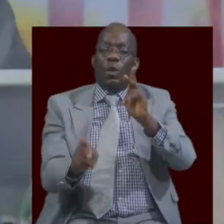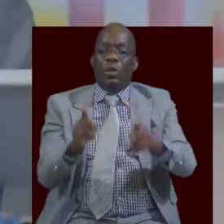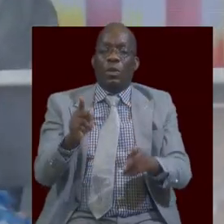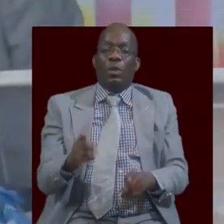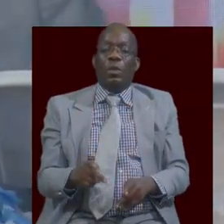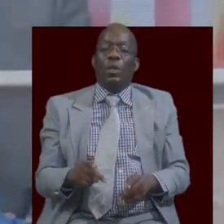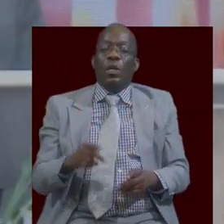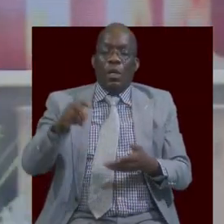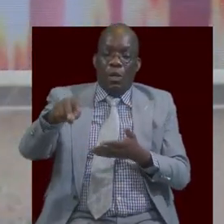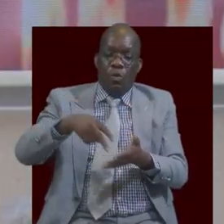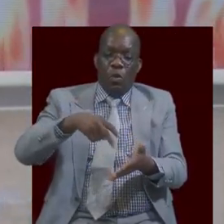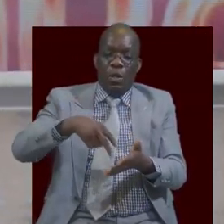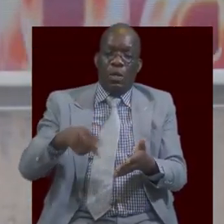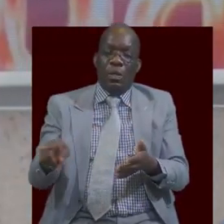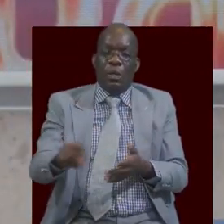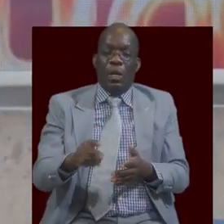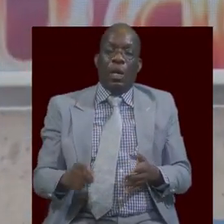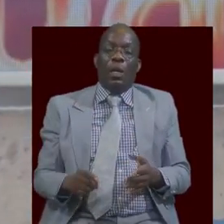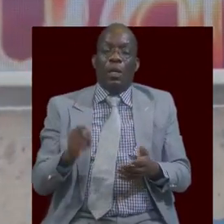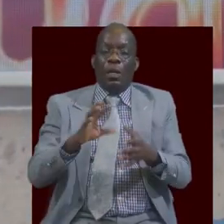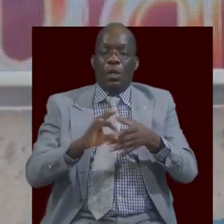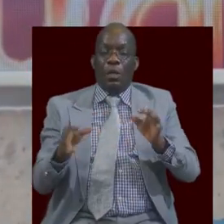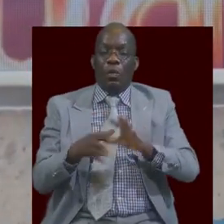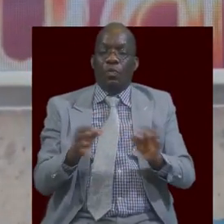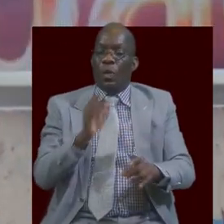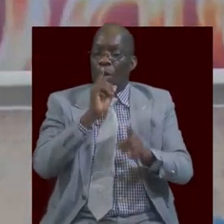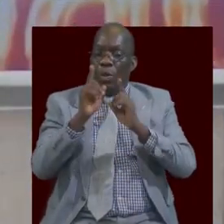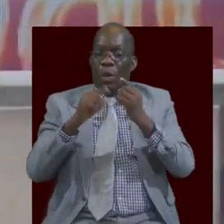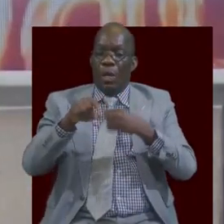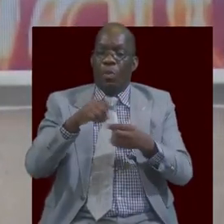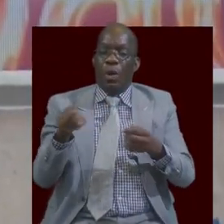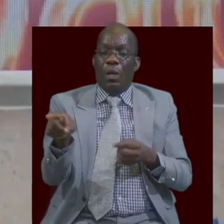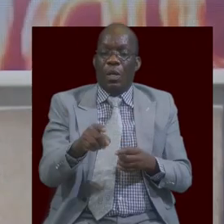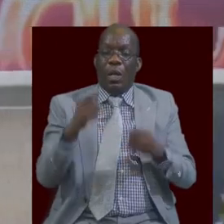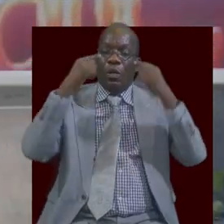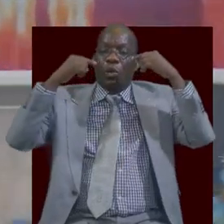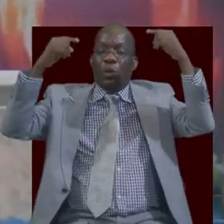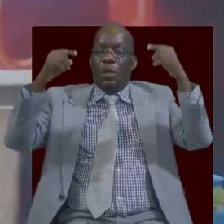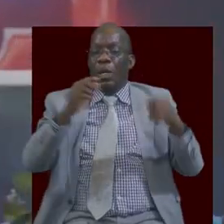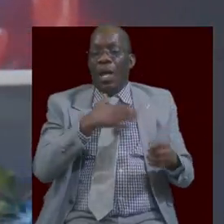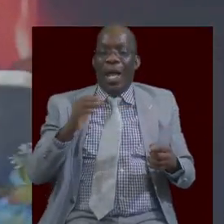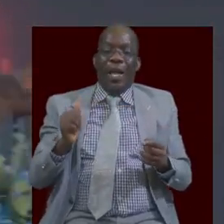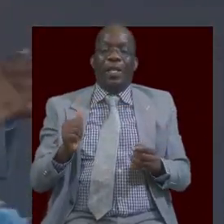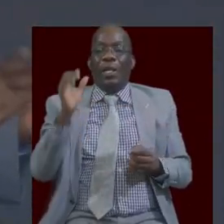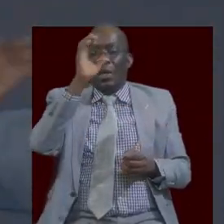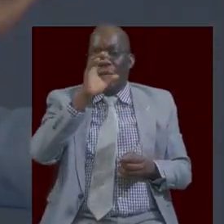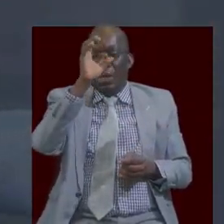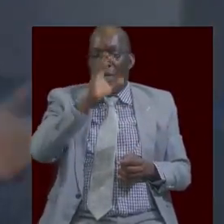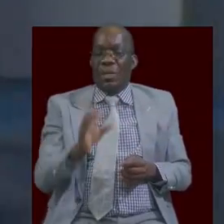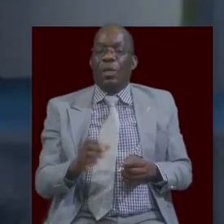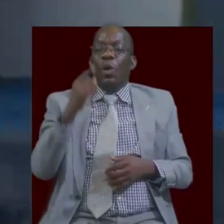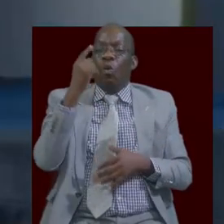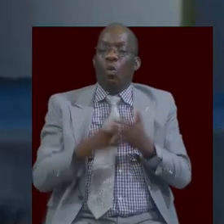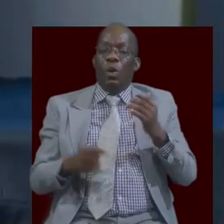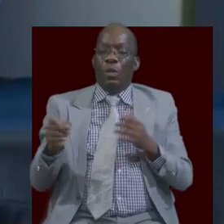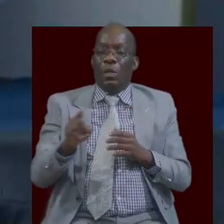story. Talk about their achievement and find out what did they do to get to